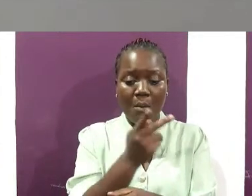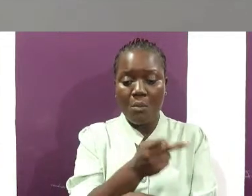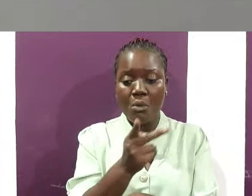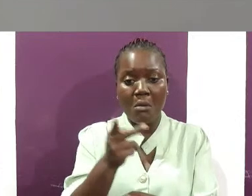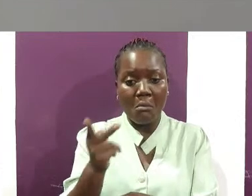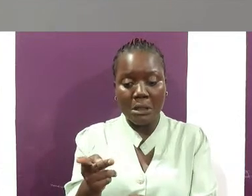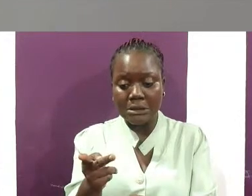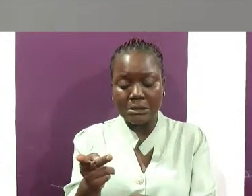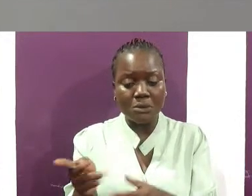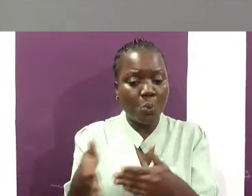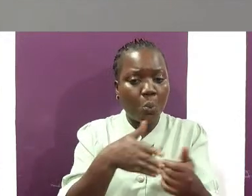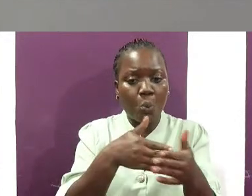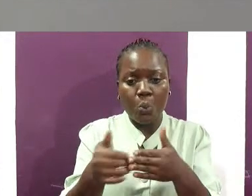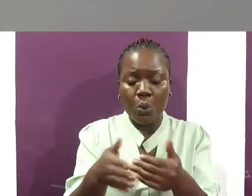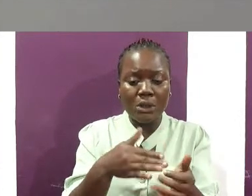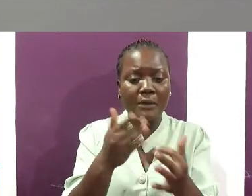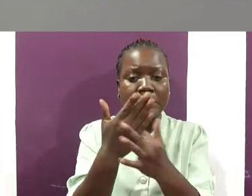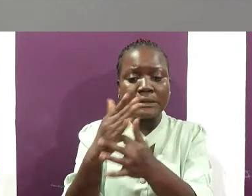need.